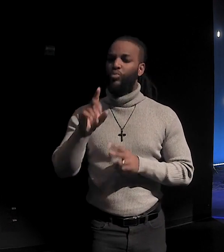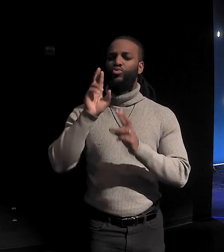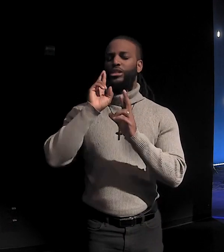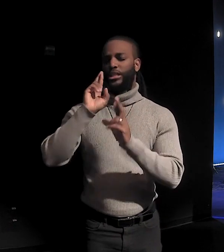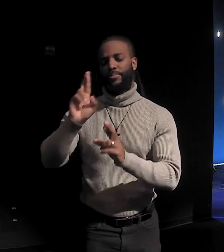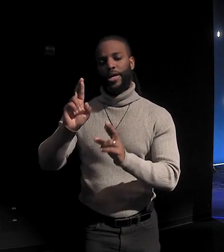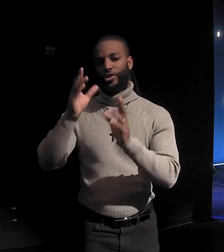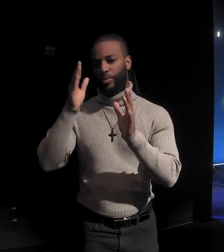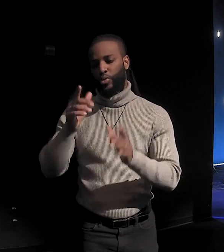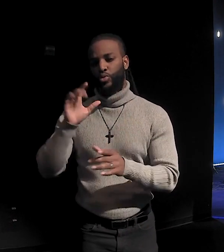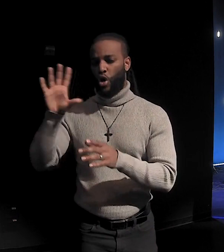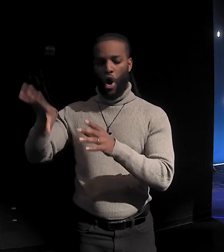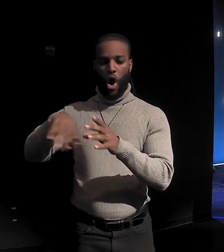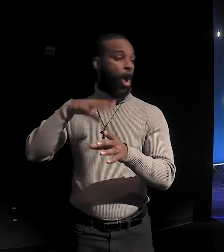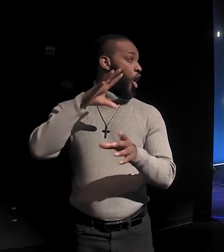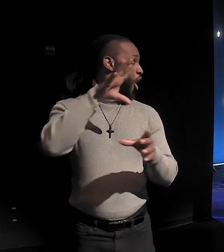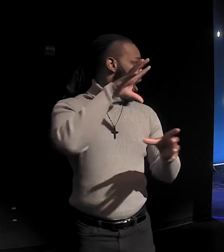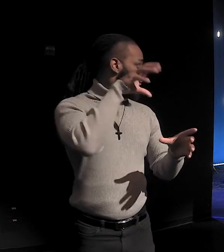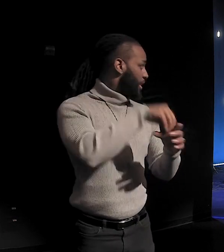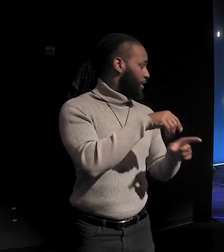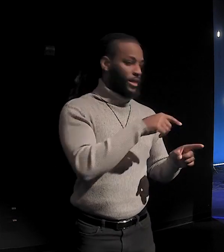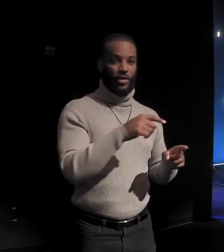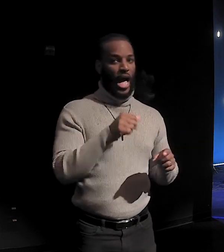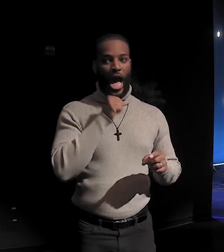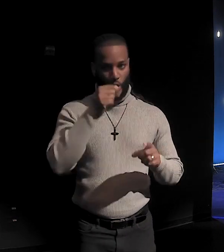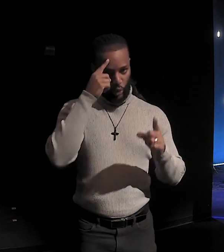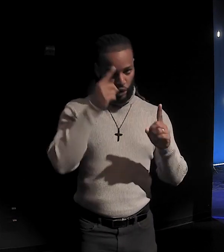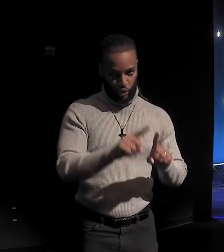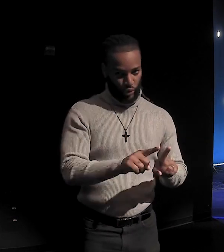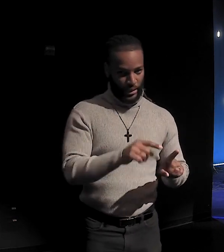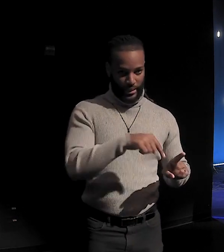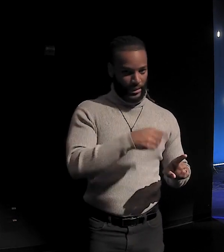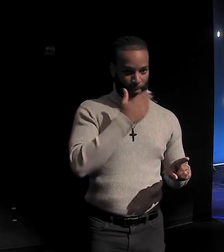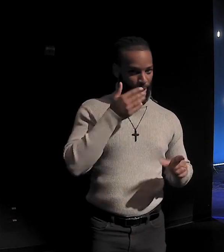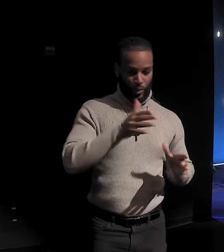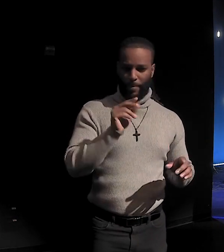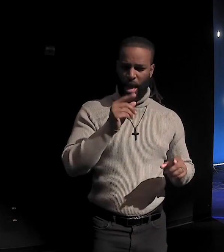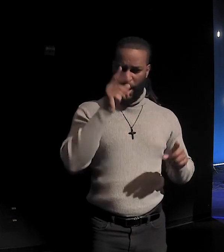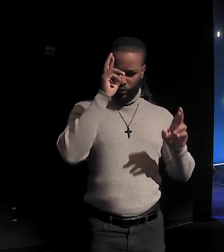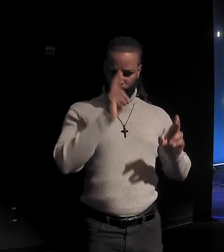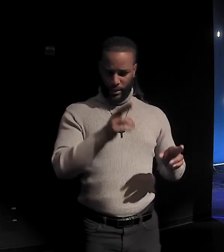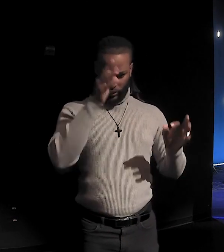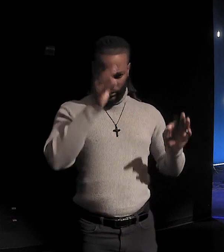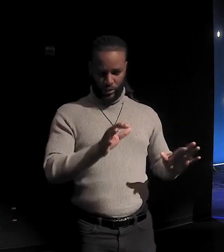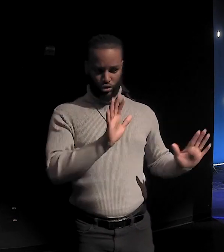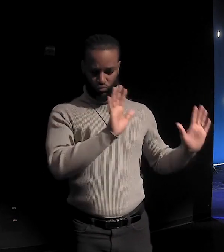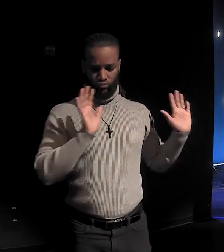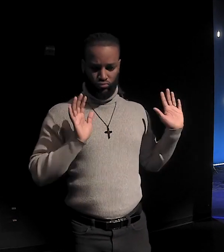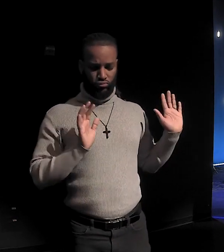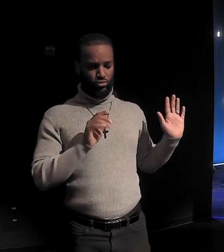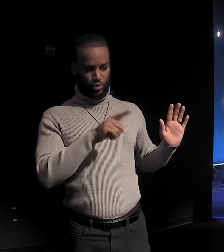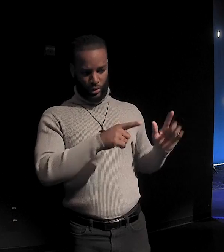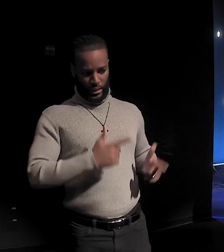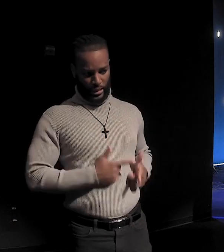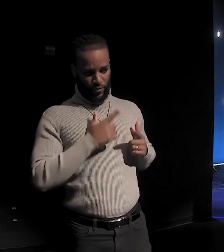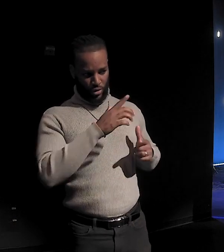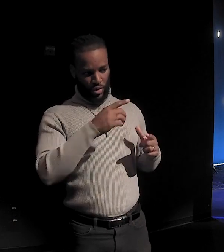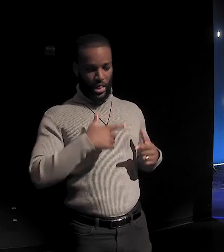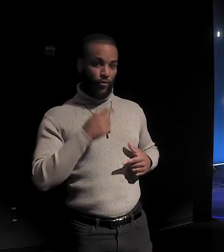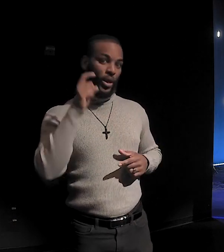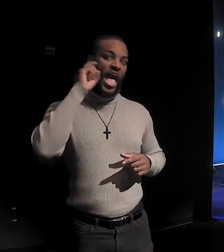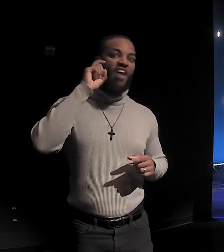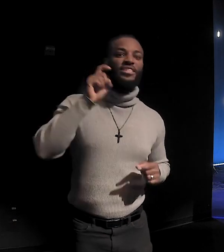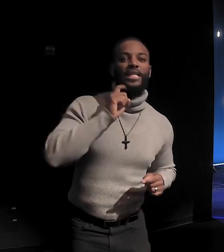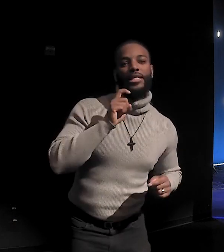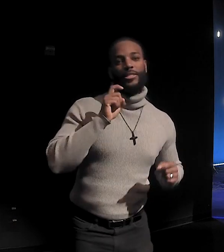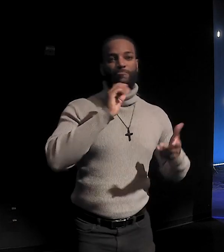person that is all in here. Even though I don't agree it's the best way to go, I respect their decision to be all in, to be like, I'm living my own life. I'm going to have sex whoever